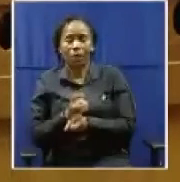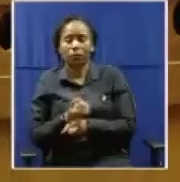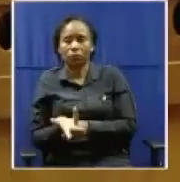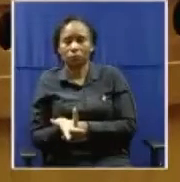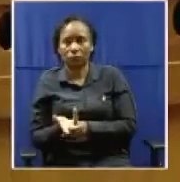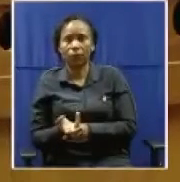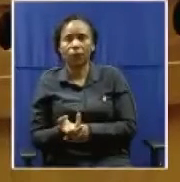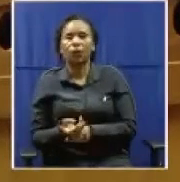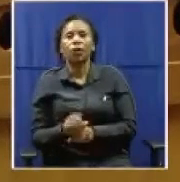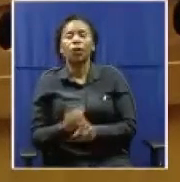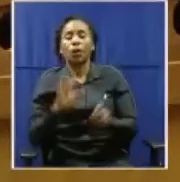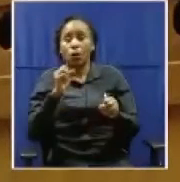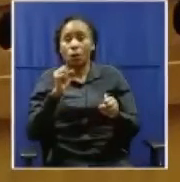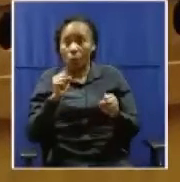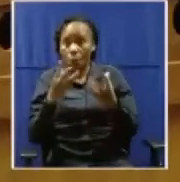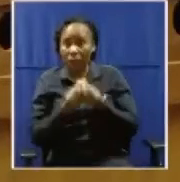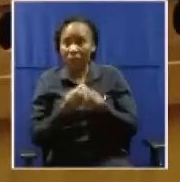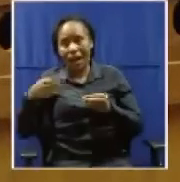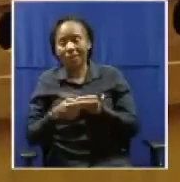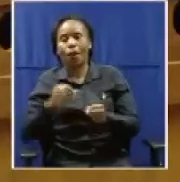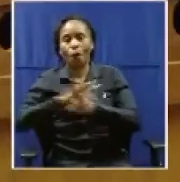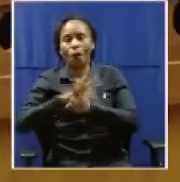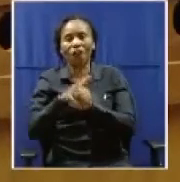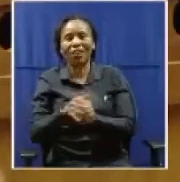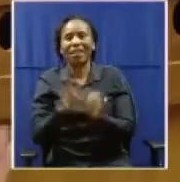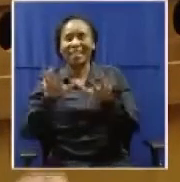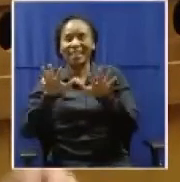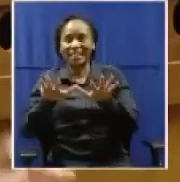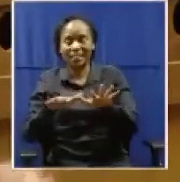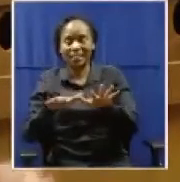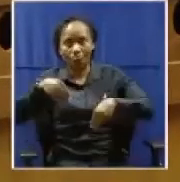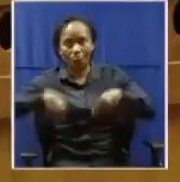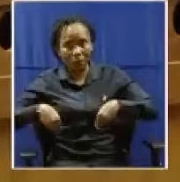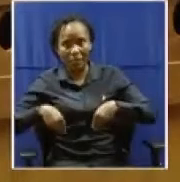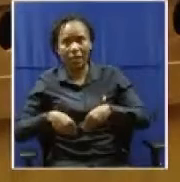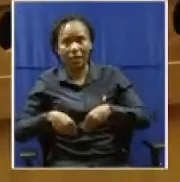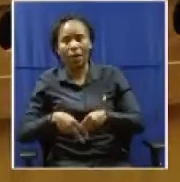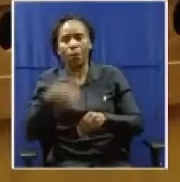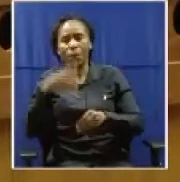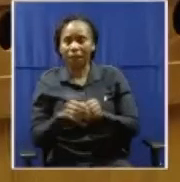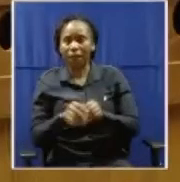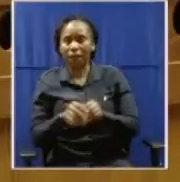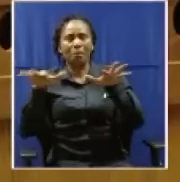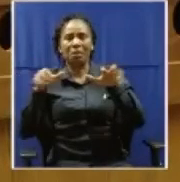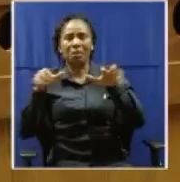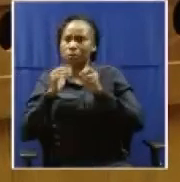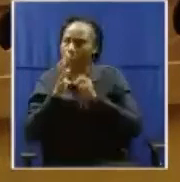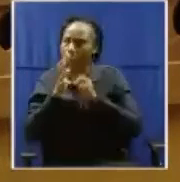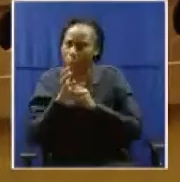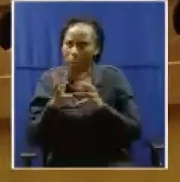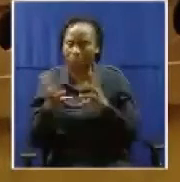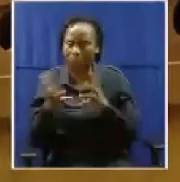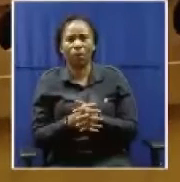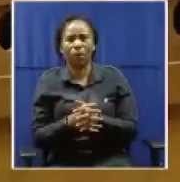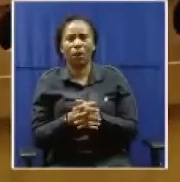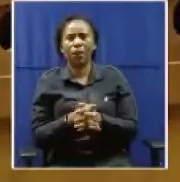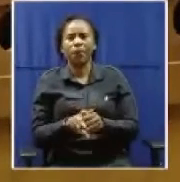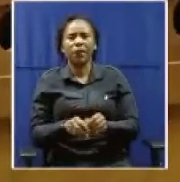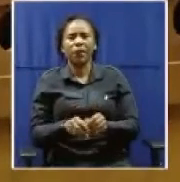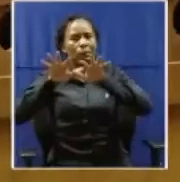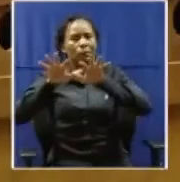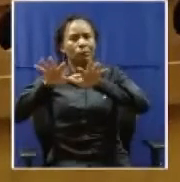together with the other covert 19 related corruption resulted in unprecedented public outrage swift action